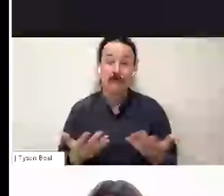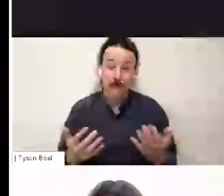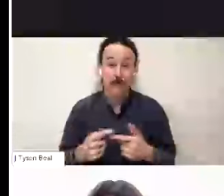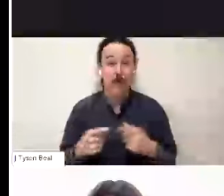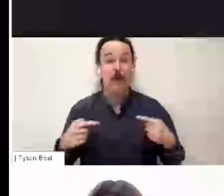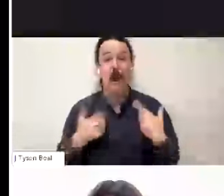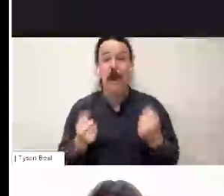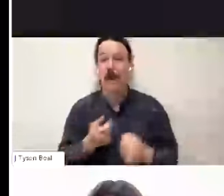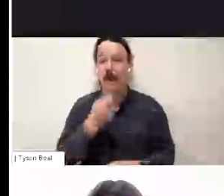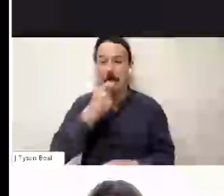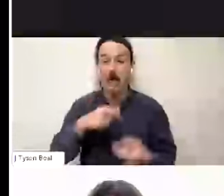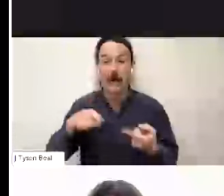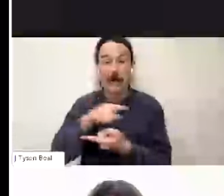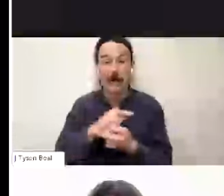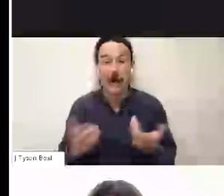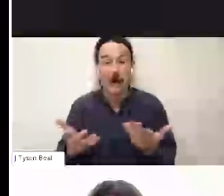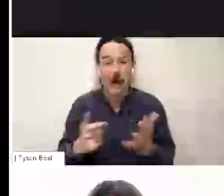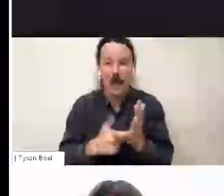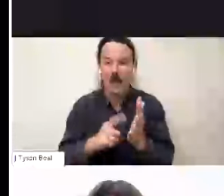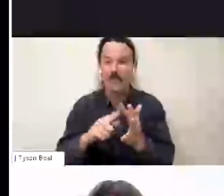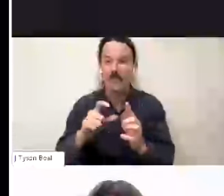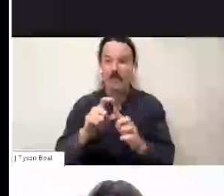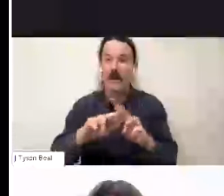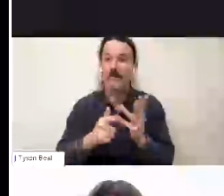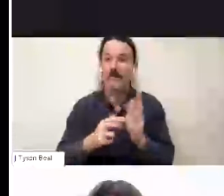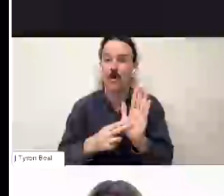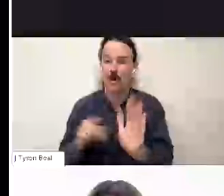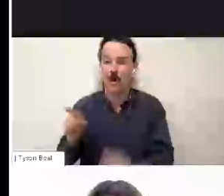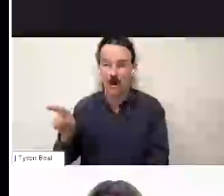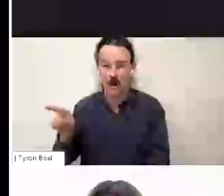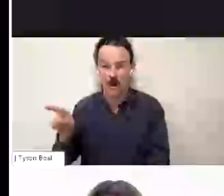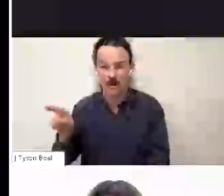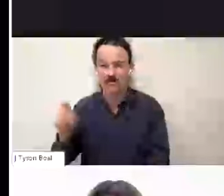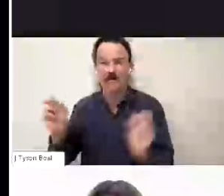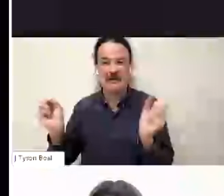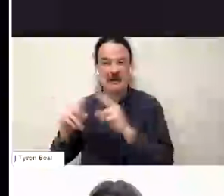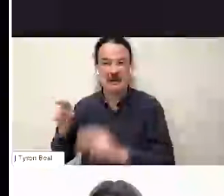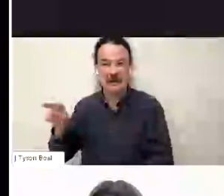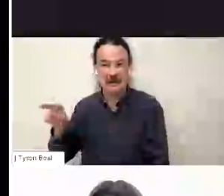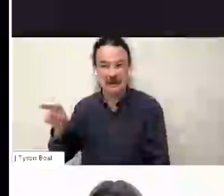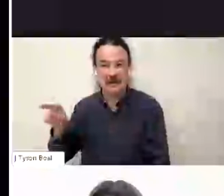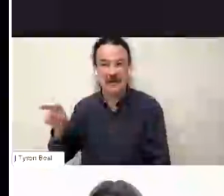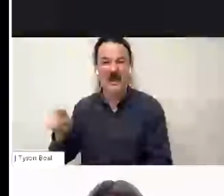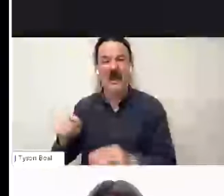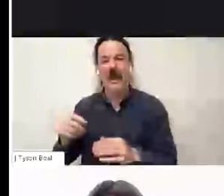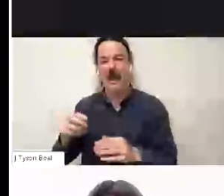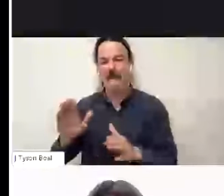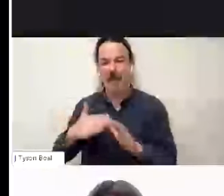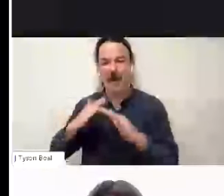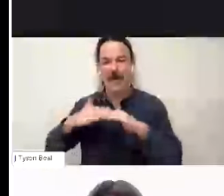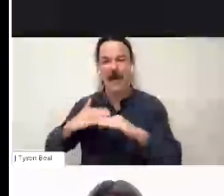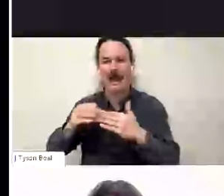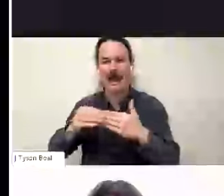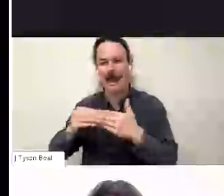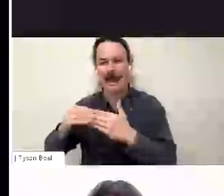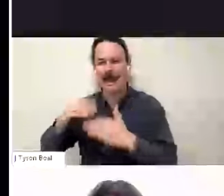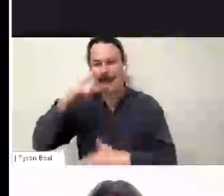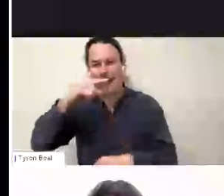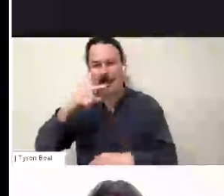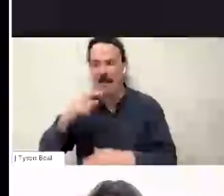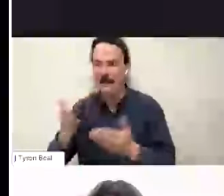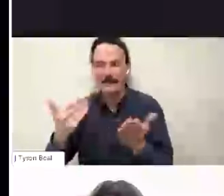in Redfern, where we brought together leaders, First Nations leaders with disability who had met in